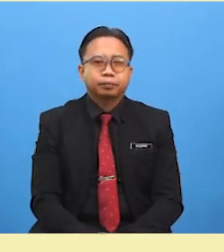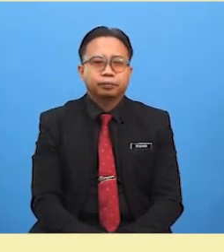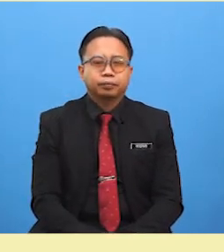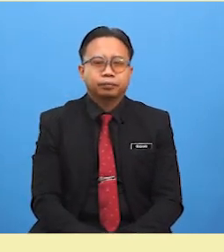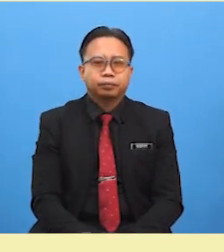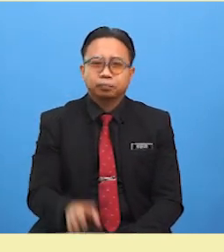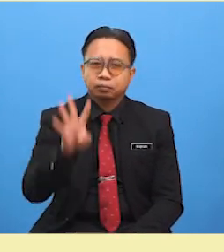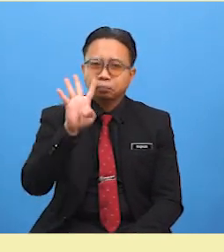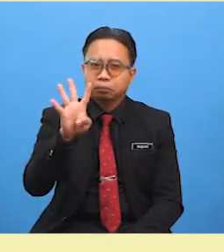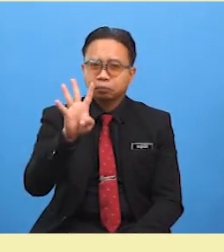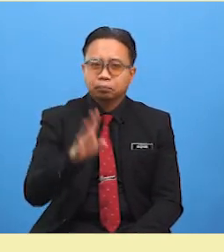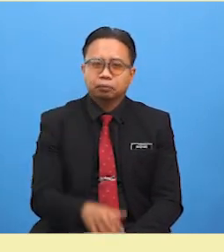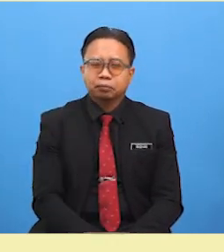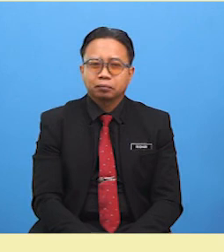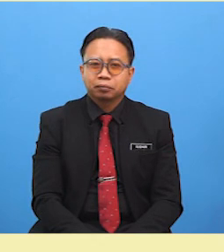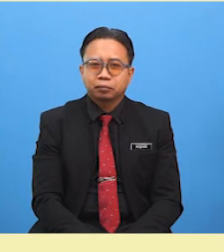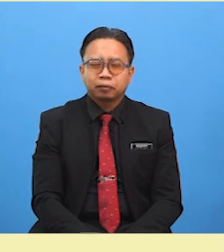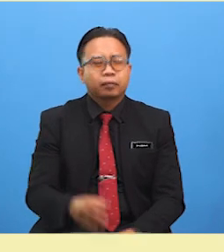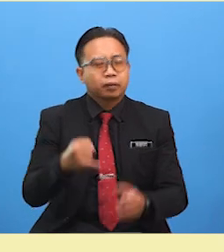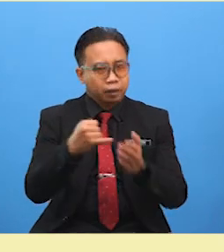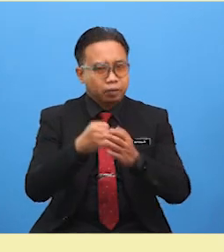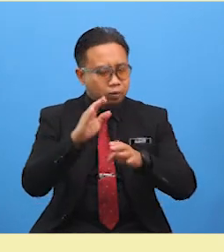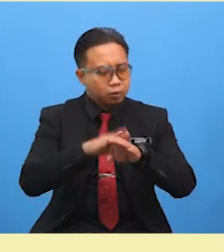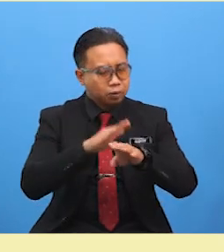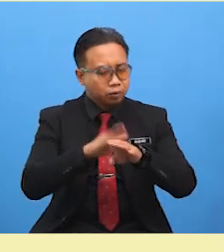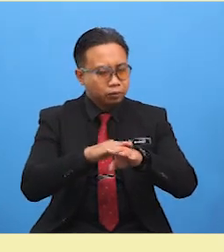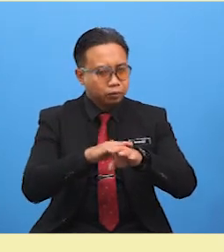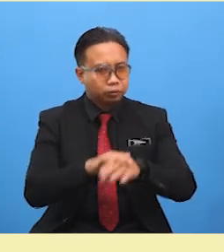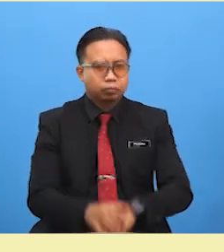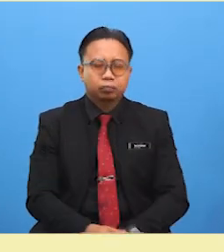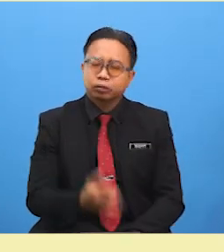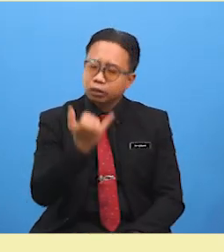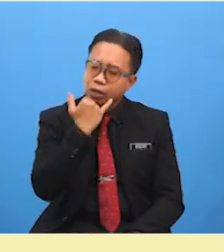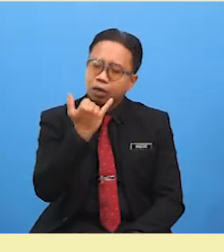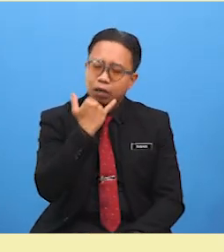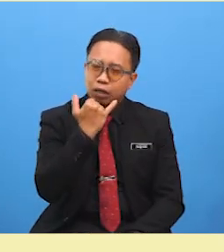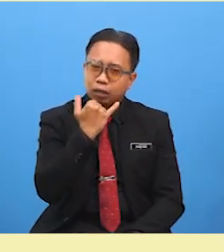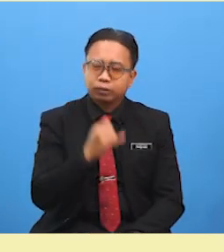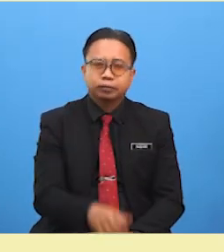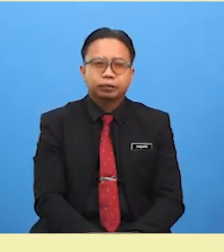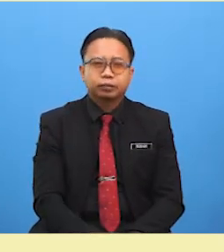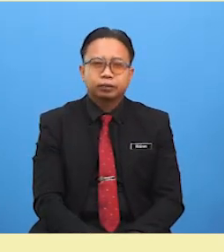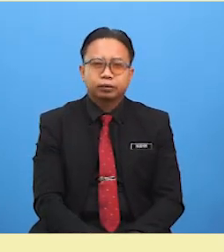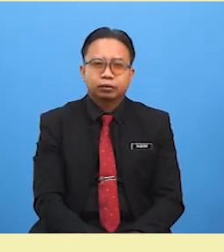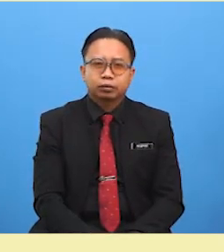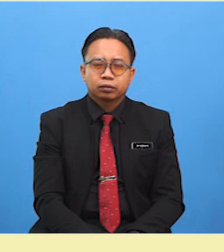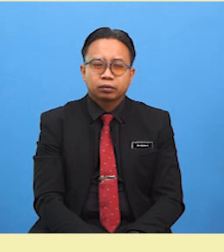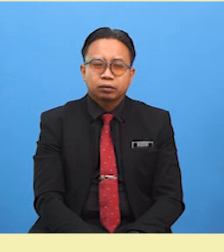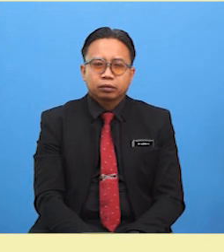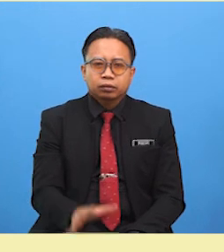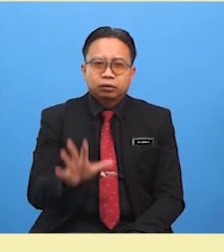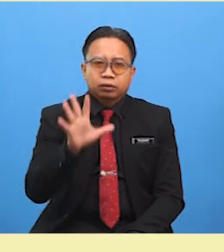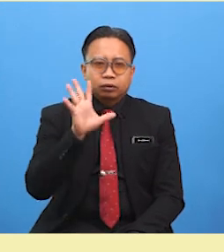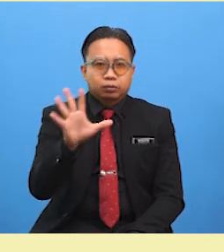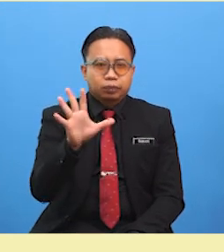statement. And the fourth one, it is slow. This is a false statement, as it is fast. And for the